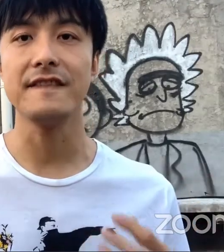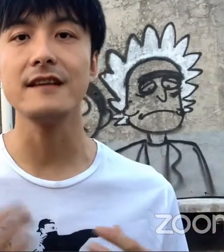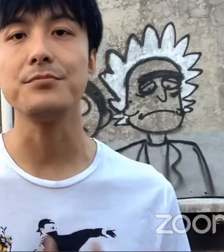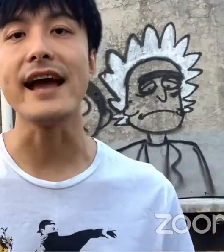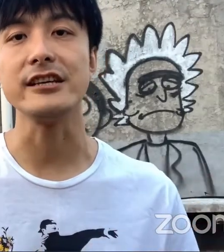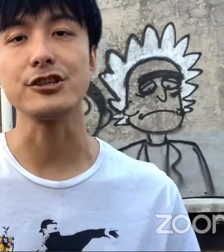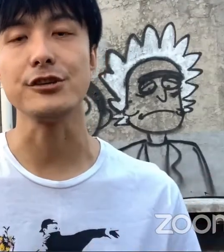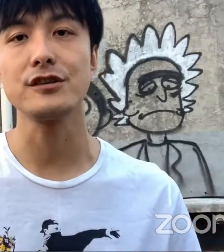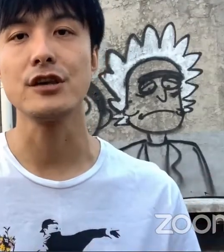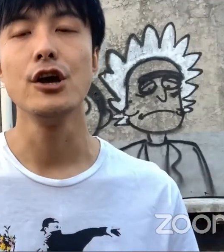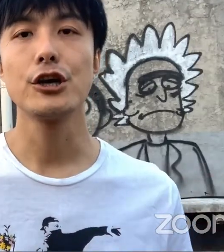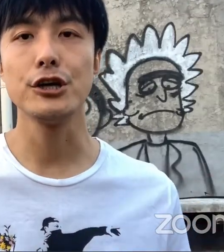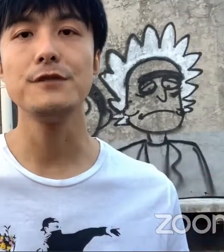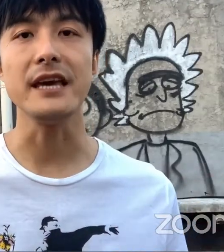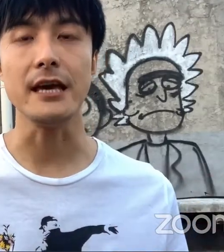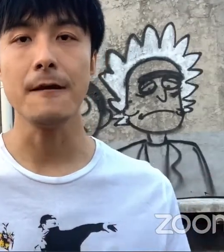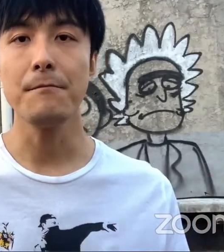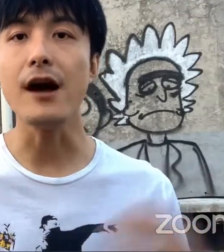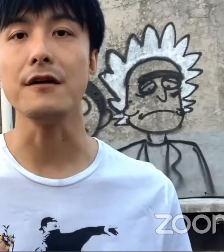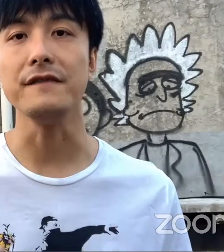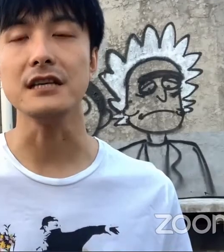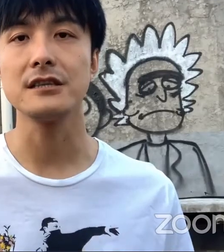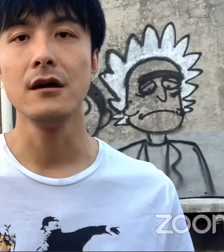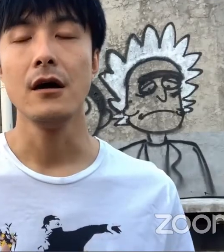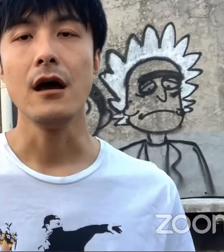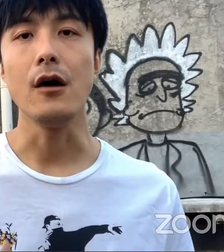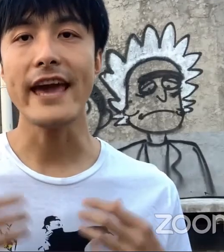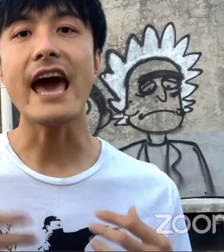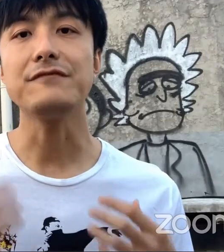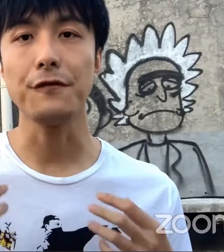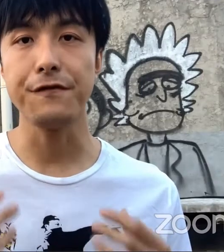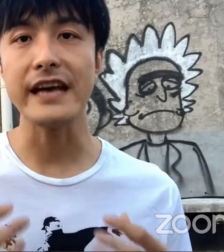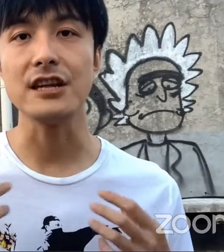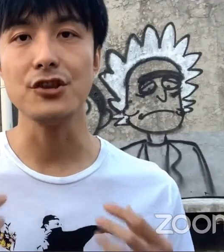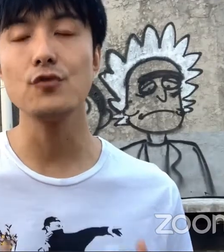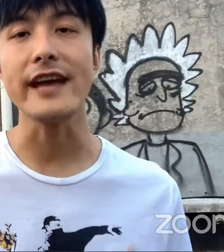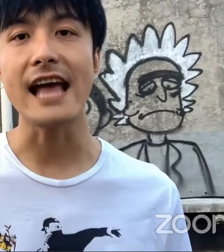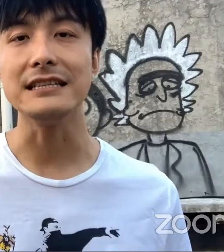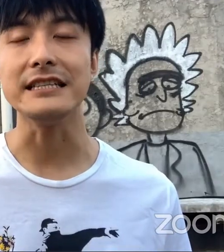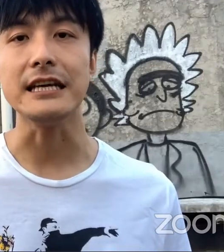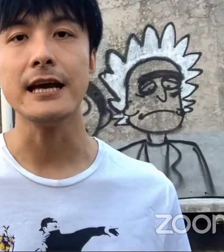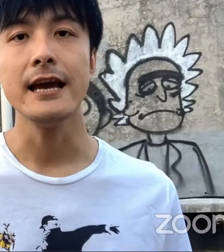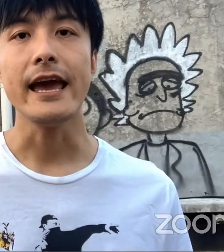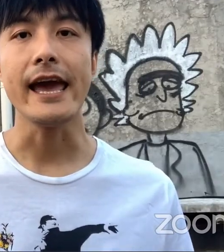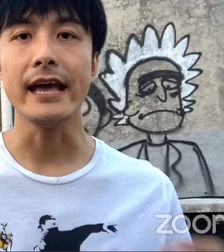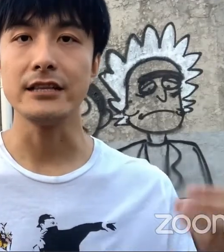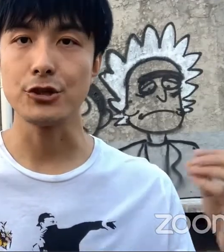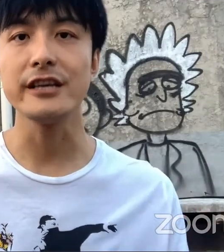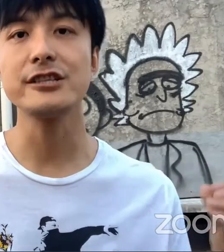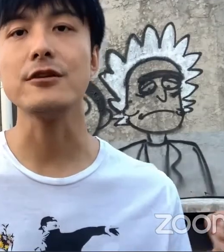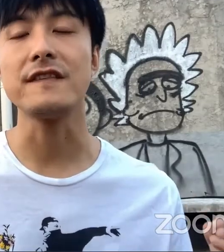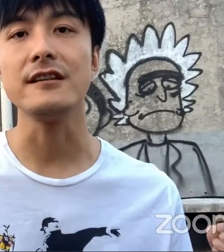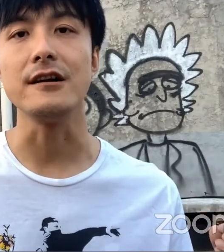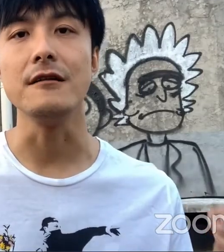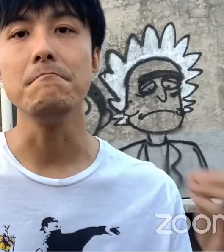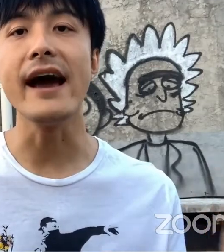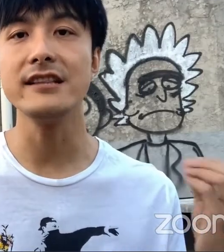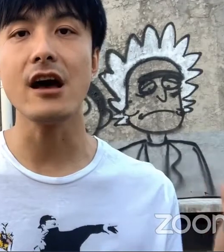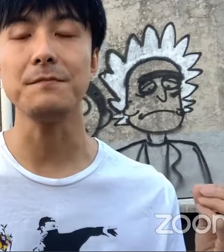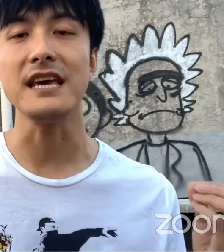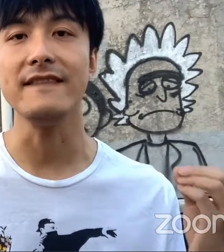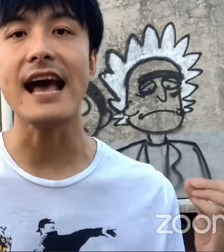and theater practitioners could be part of this. We have to face the new reality, and traditional theater